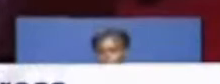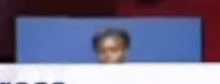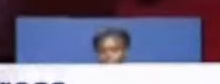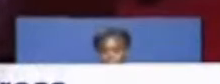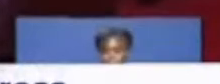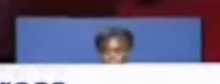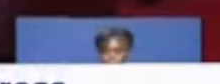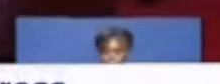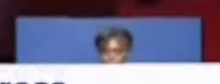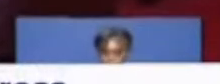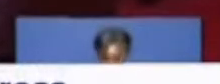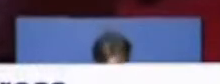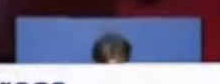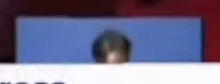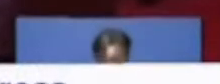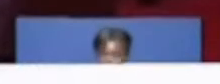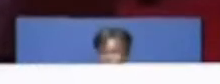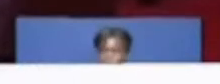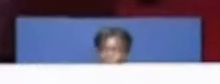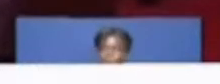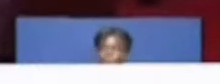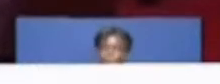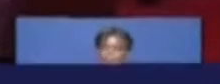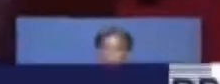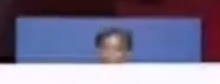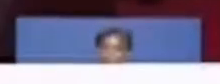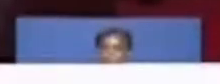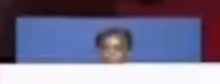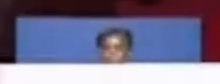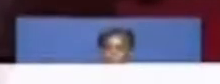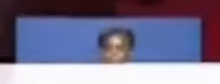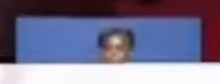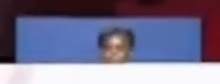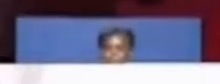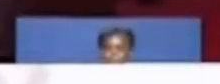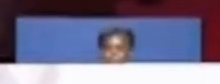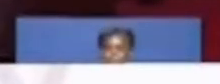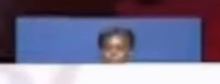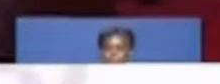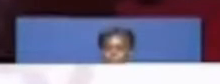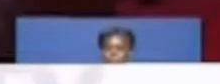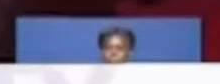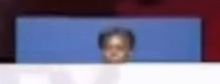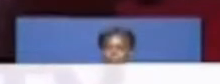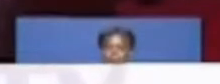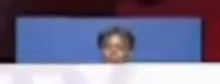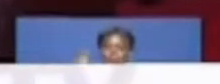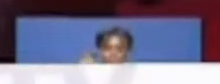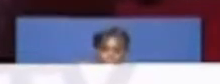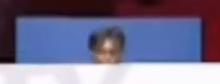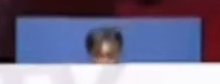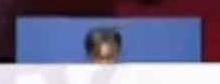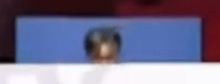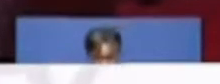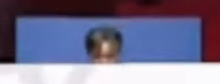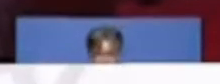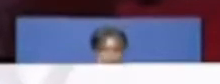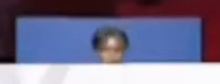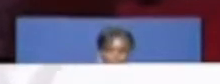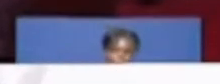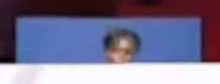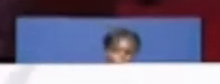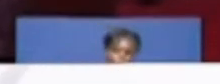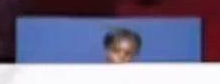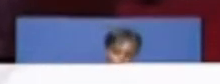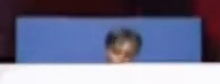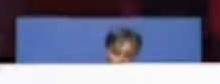honourable members, please remain standing in your places as His Excellency the President and the Speaker's procession